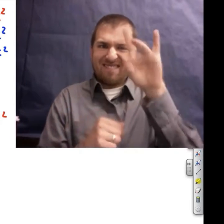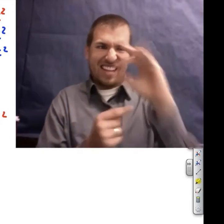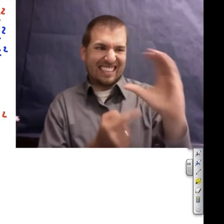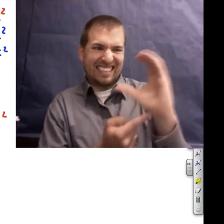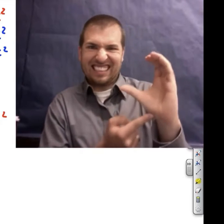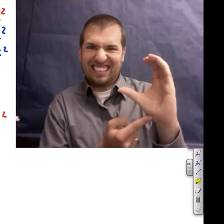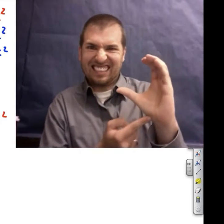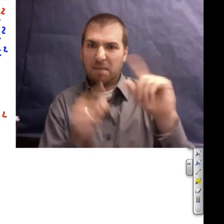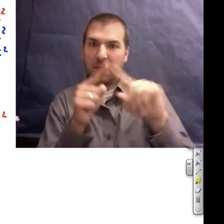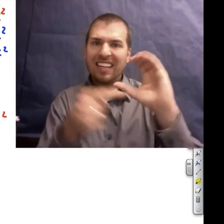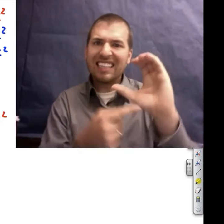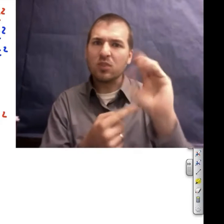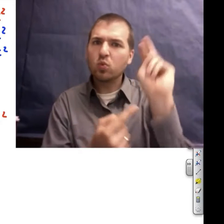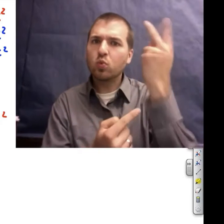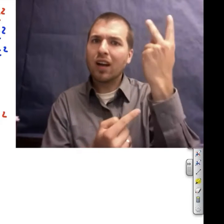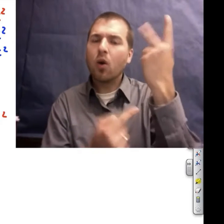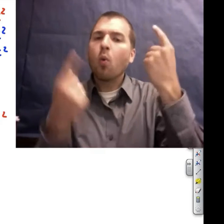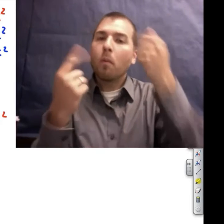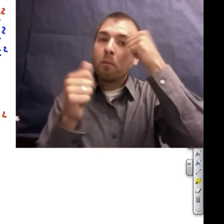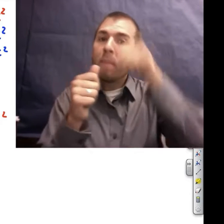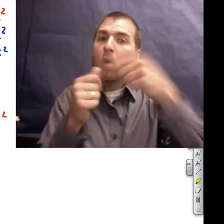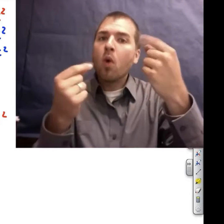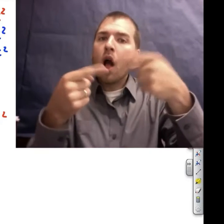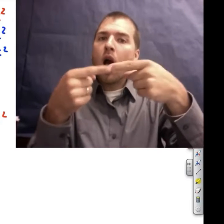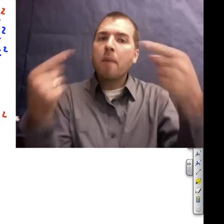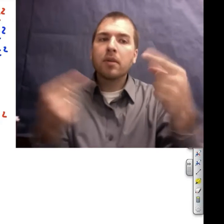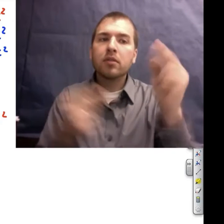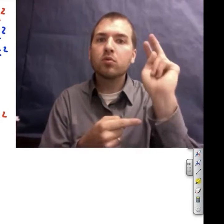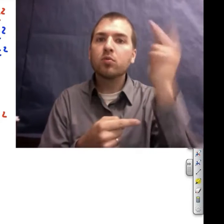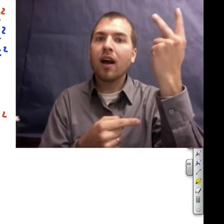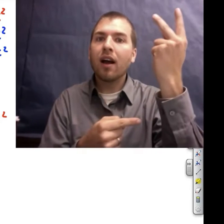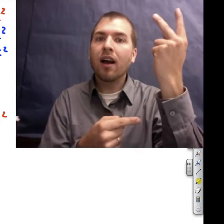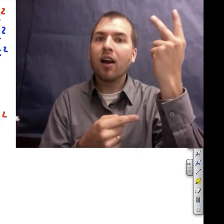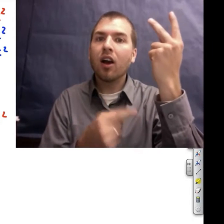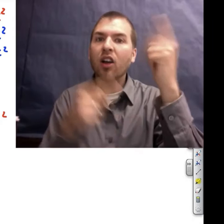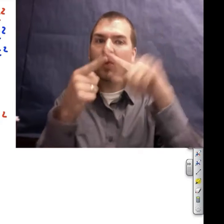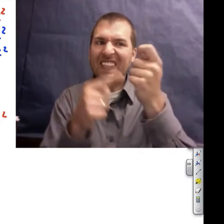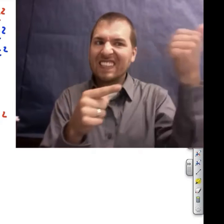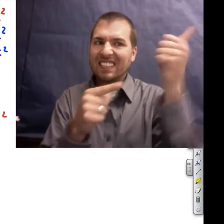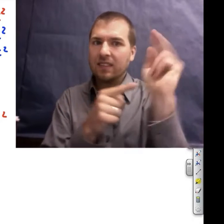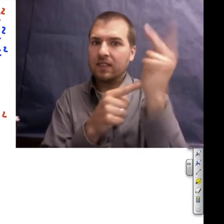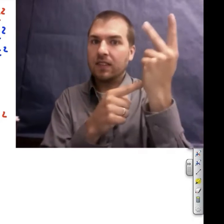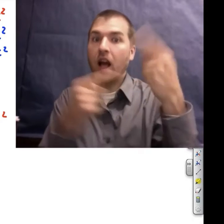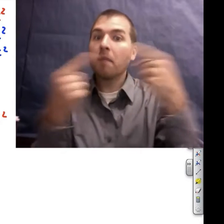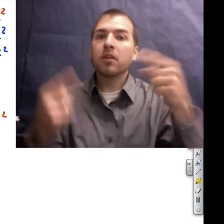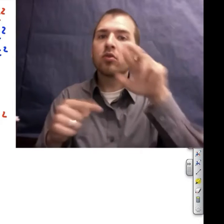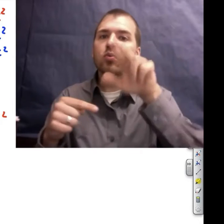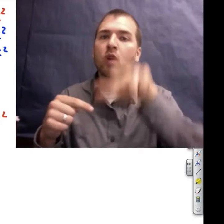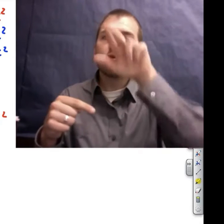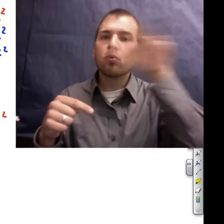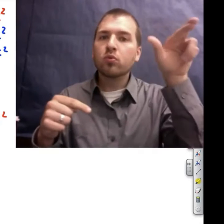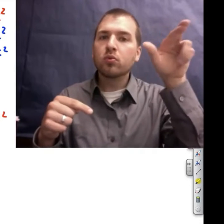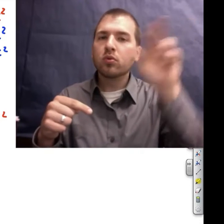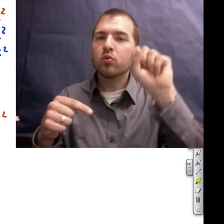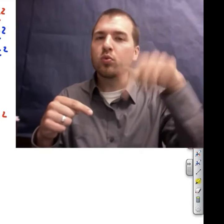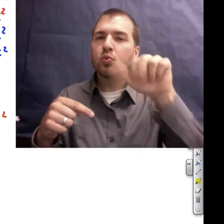So now we need to find c. So how do you find c? So it's c squared. So remember, the opposite of squaring, when you go,